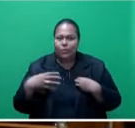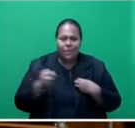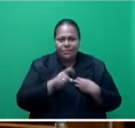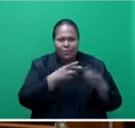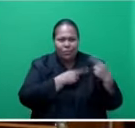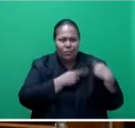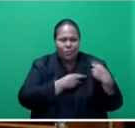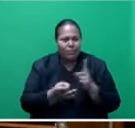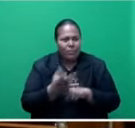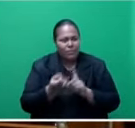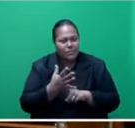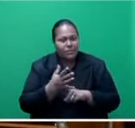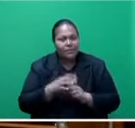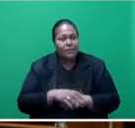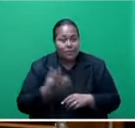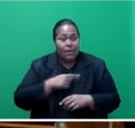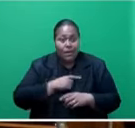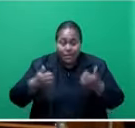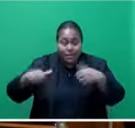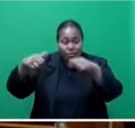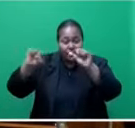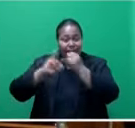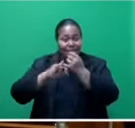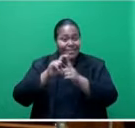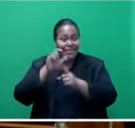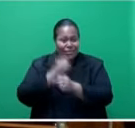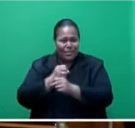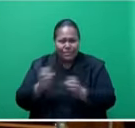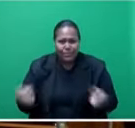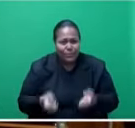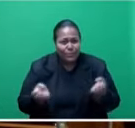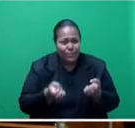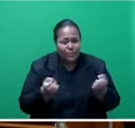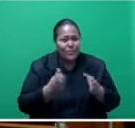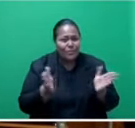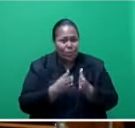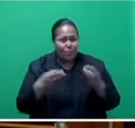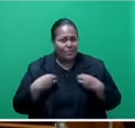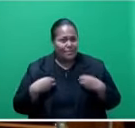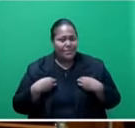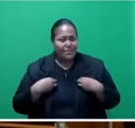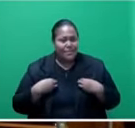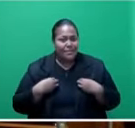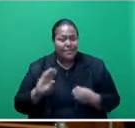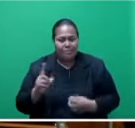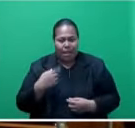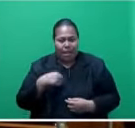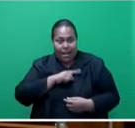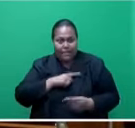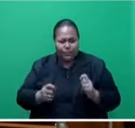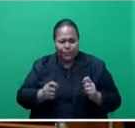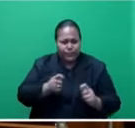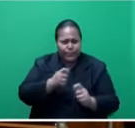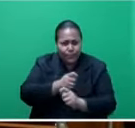remain focused on achieving the strategic goal of promoting entrepreneurial culture amongst the MSMEs, we have remodeled and